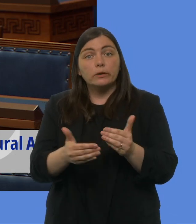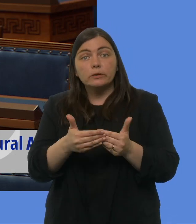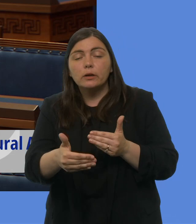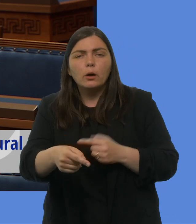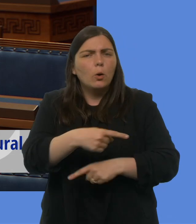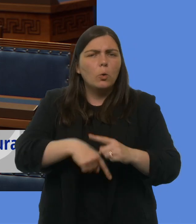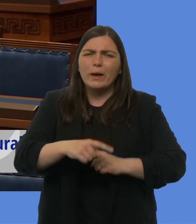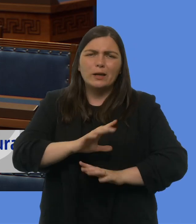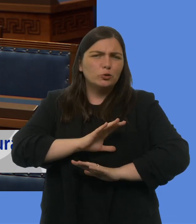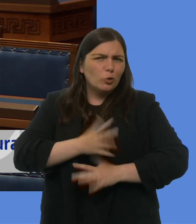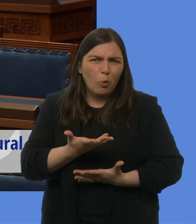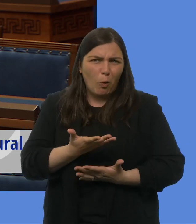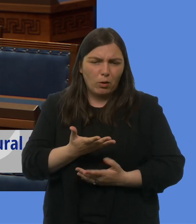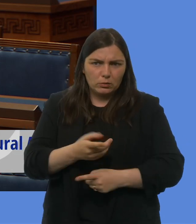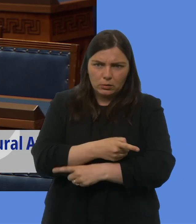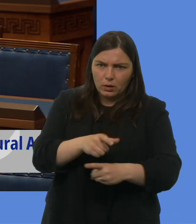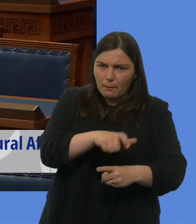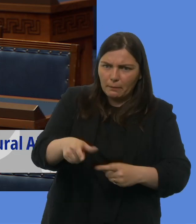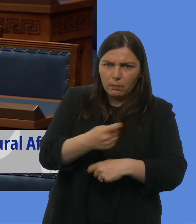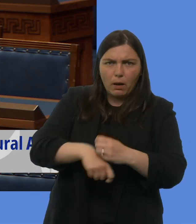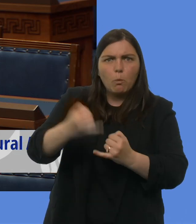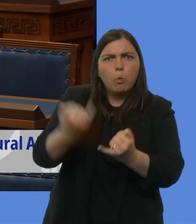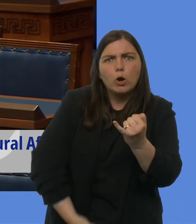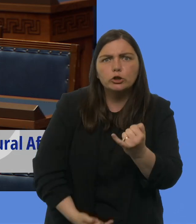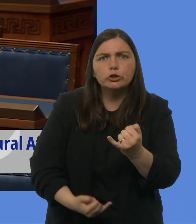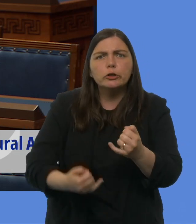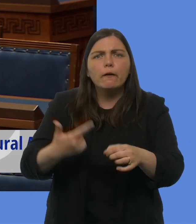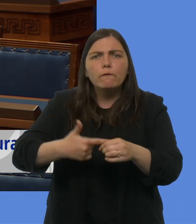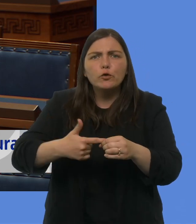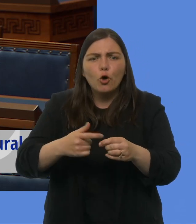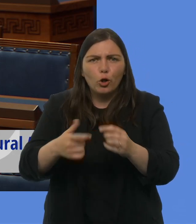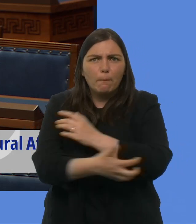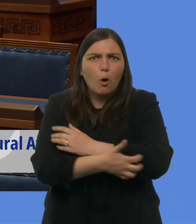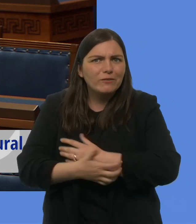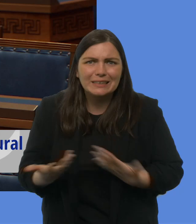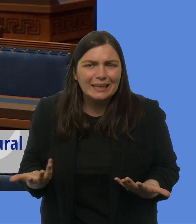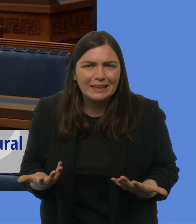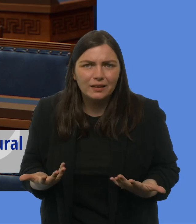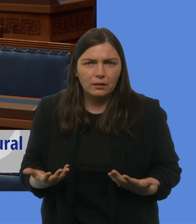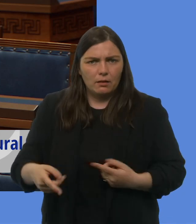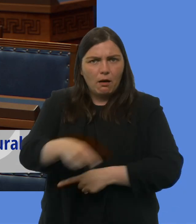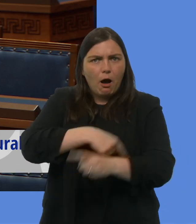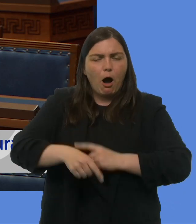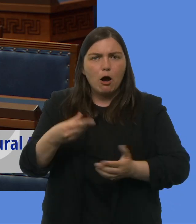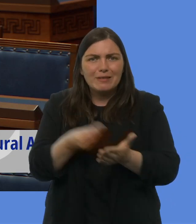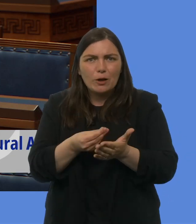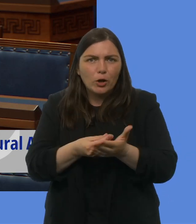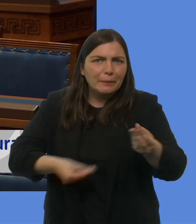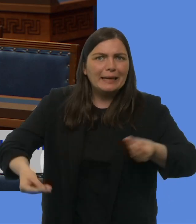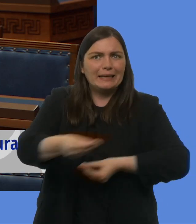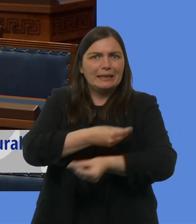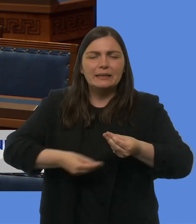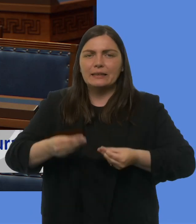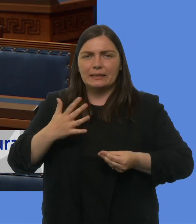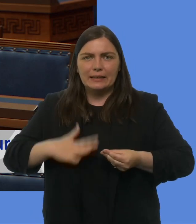people into fuel poverty. We're an economy that's looking outwards, and we're an economy that's looking towards our European partners in terms of collaboration